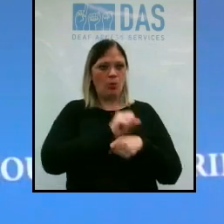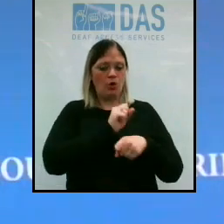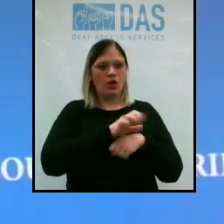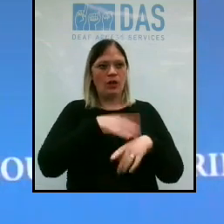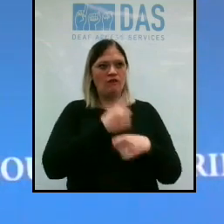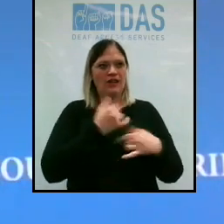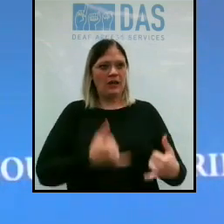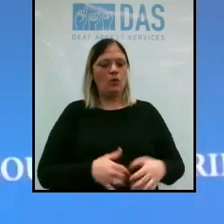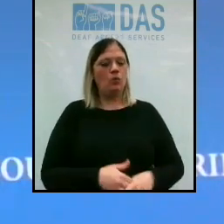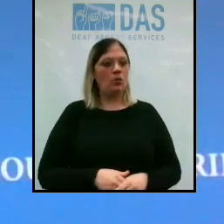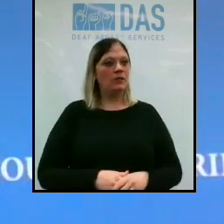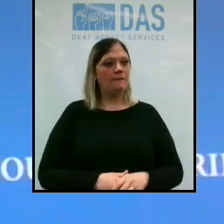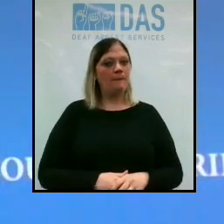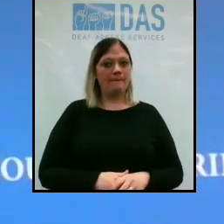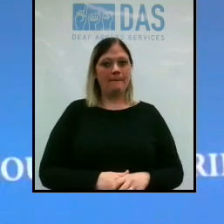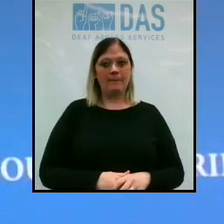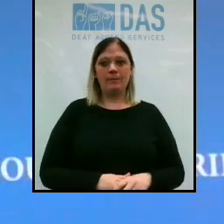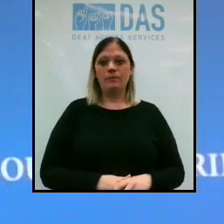now.